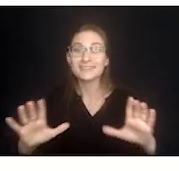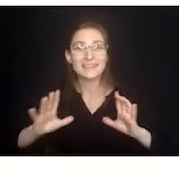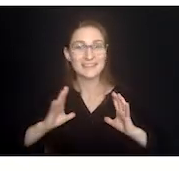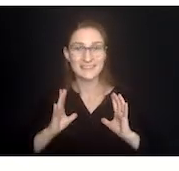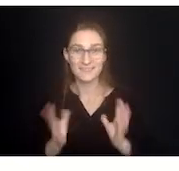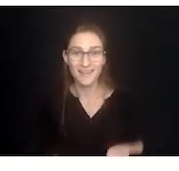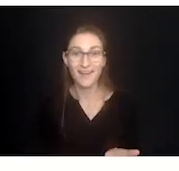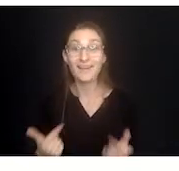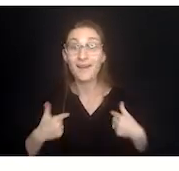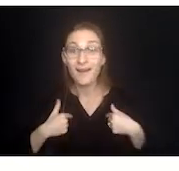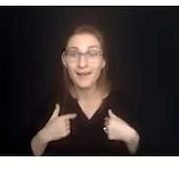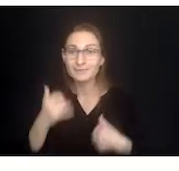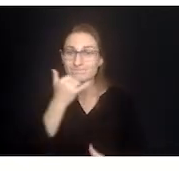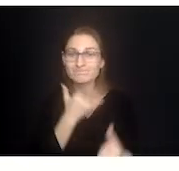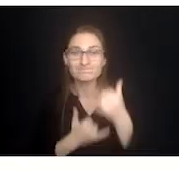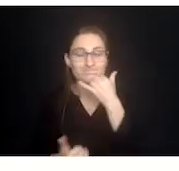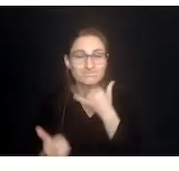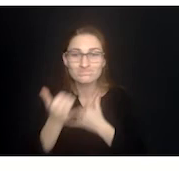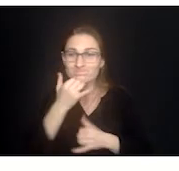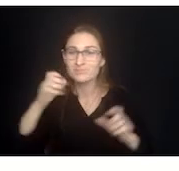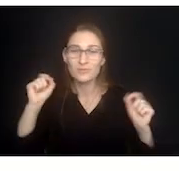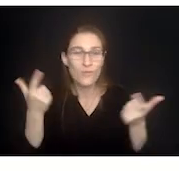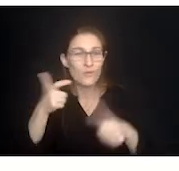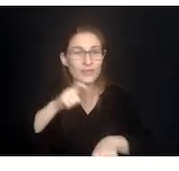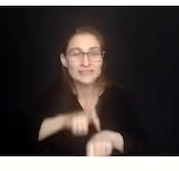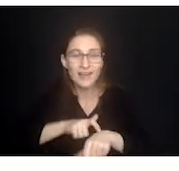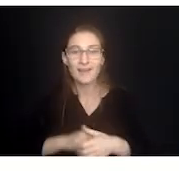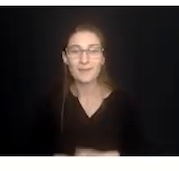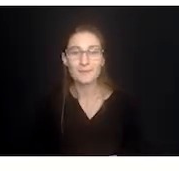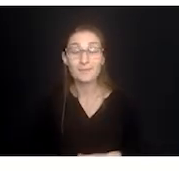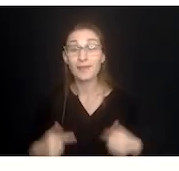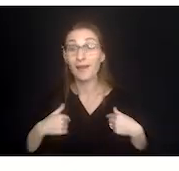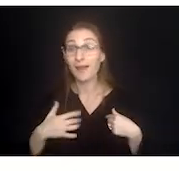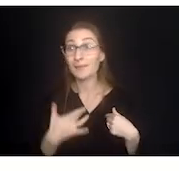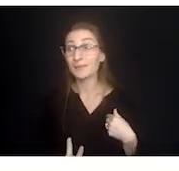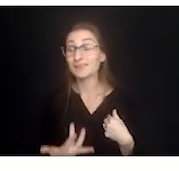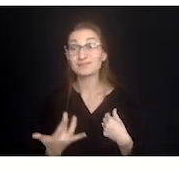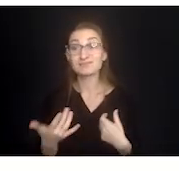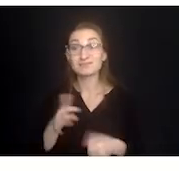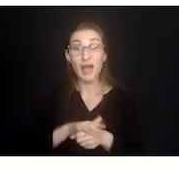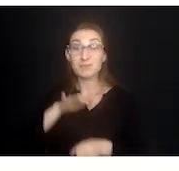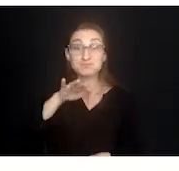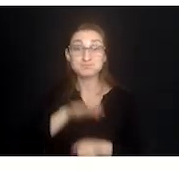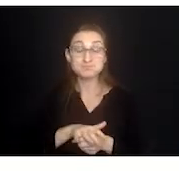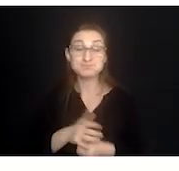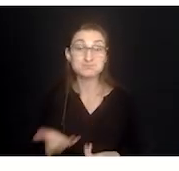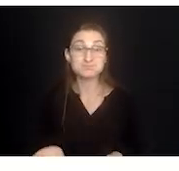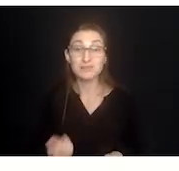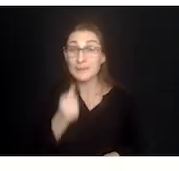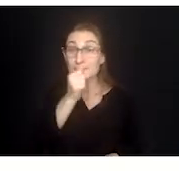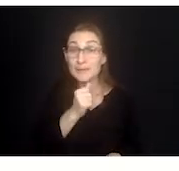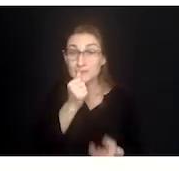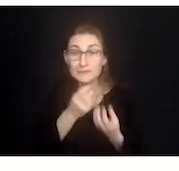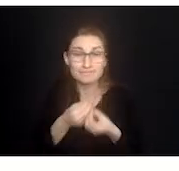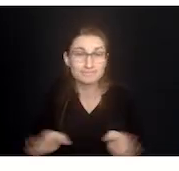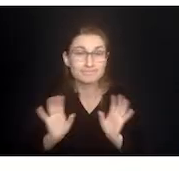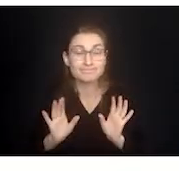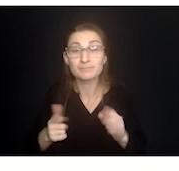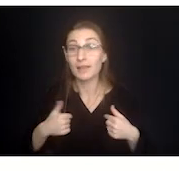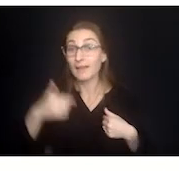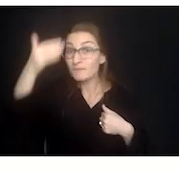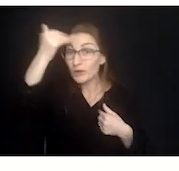is okay. I made mistakes all the time. I had to take a step back. I lose patience. I